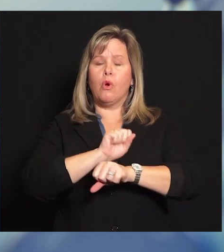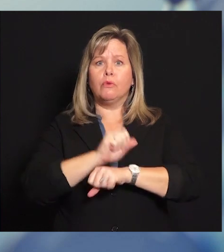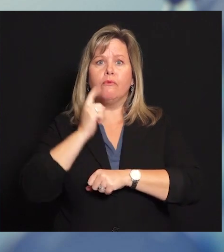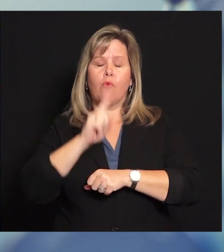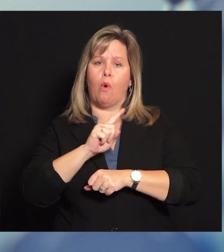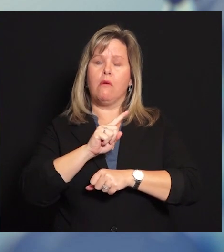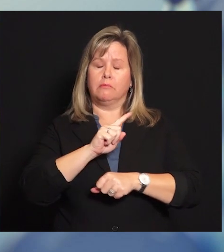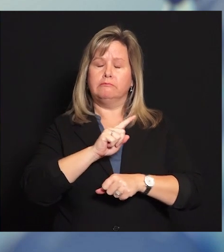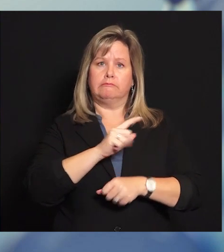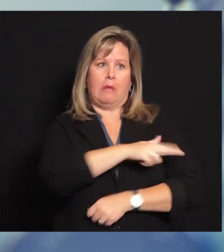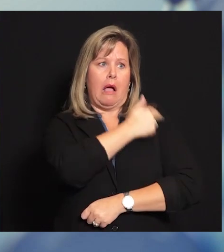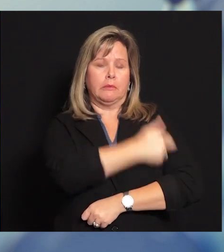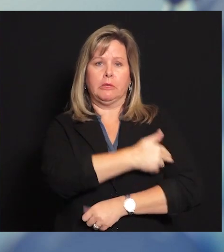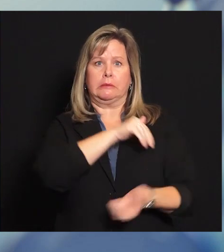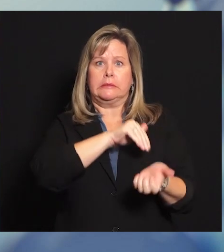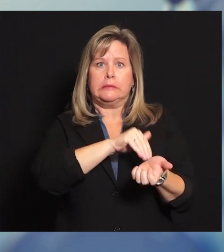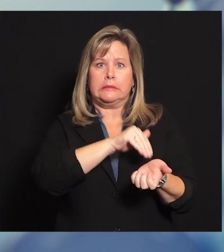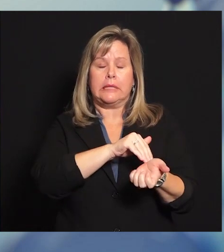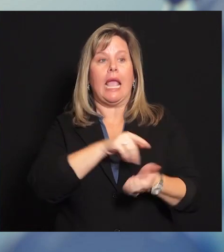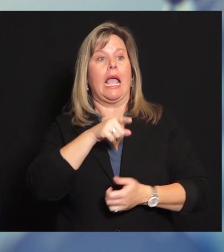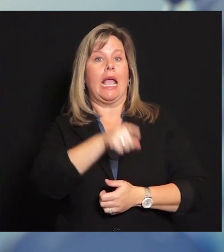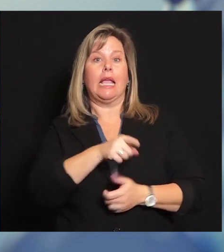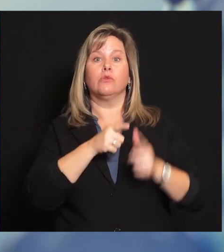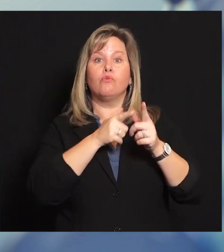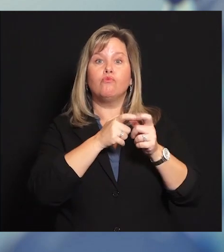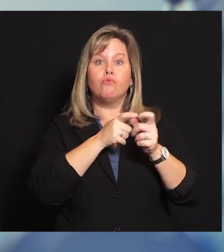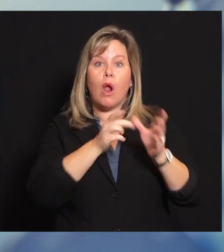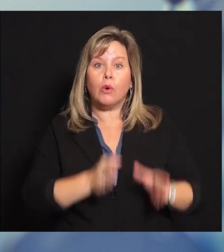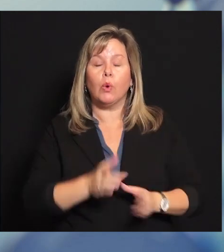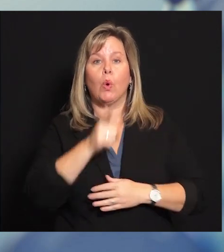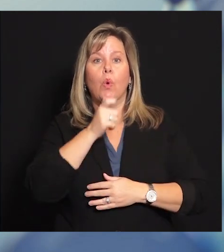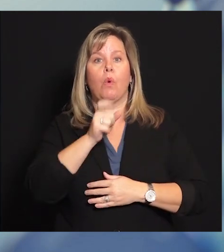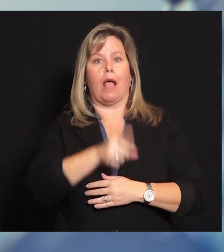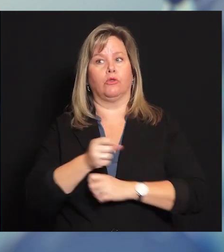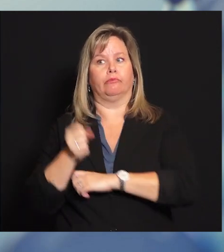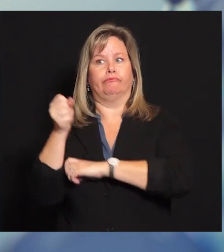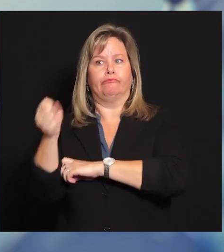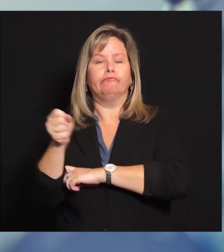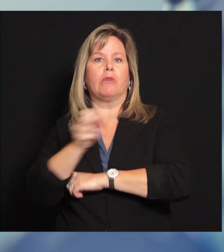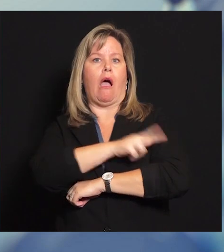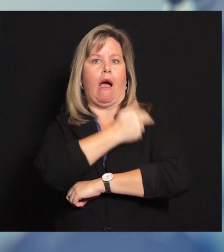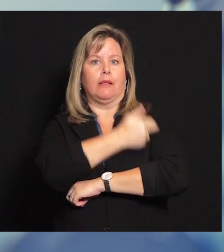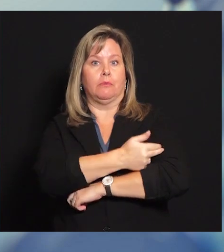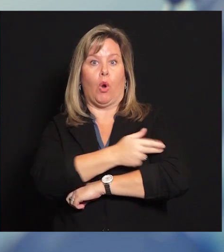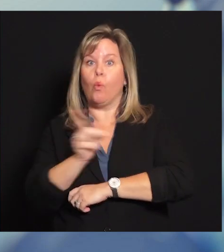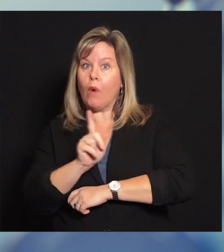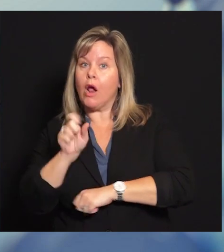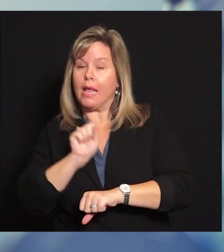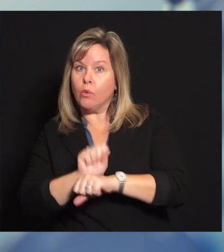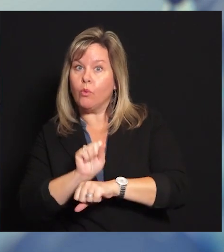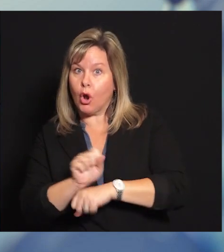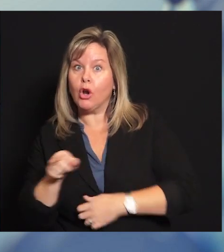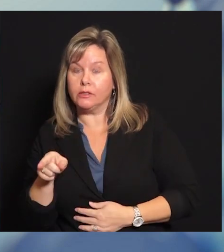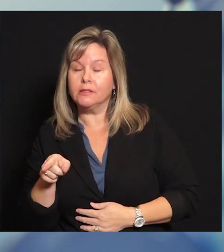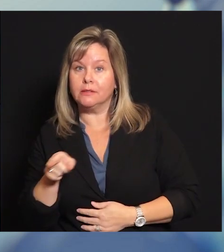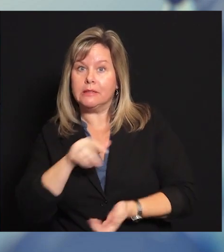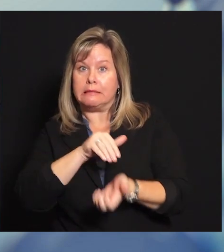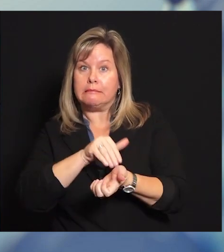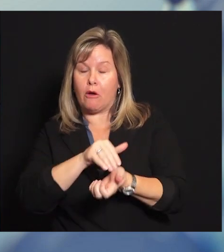marathon runner was admitted to the hospital where he works because he could not take more than 10 steps without losing his